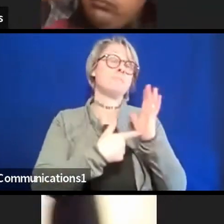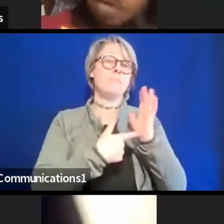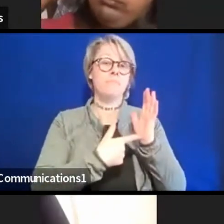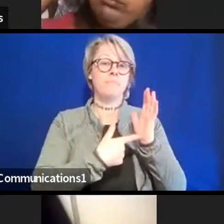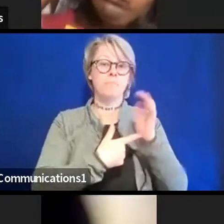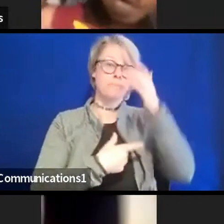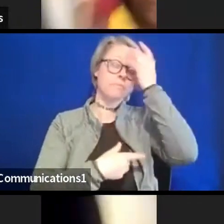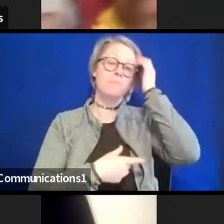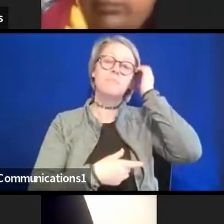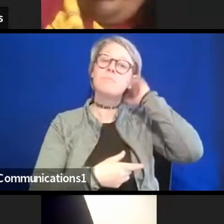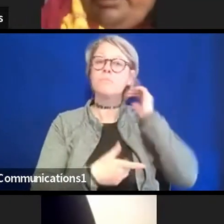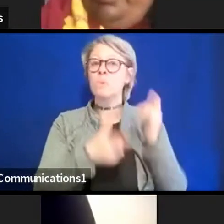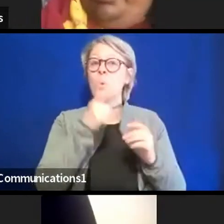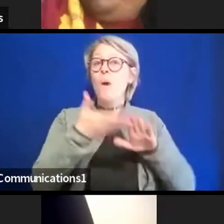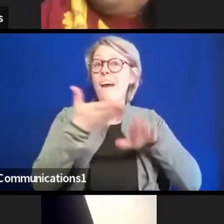clerical staff and